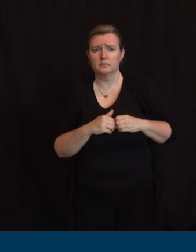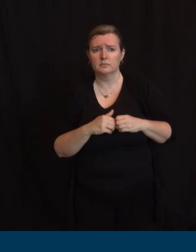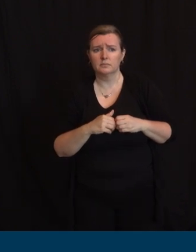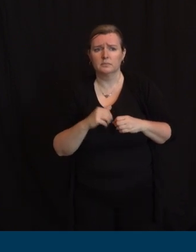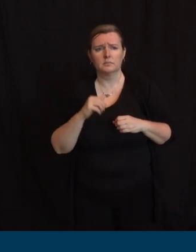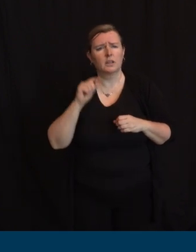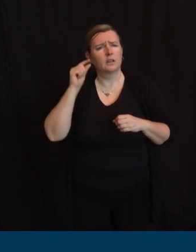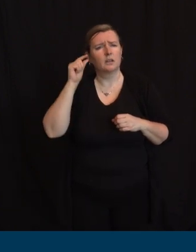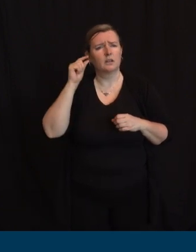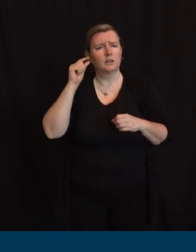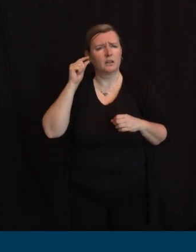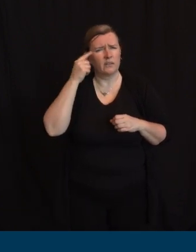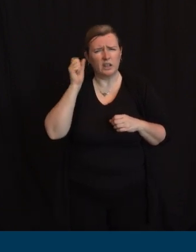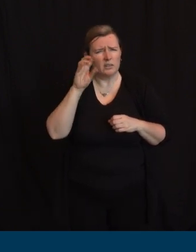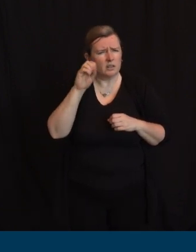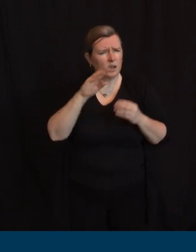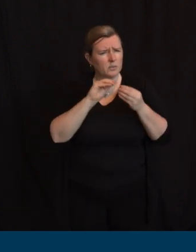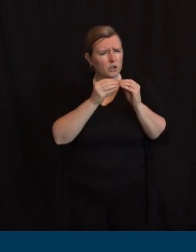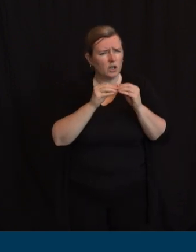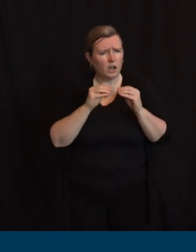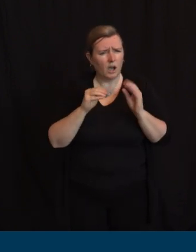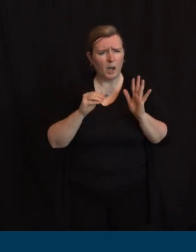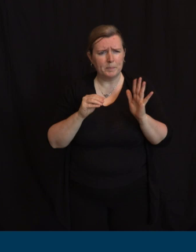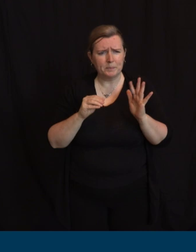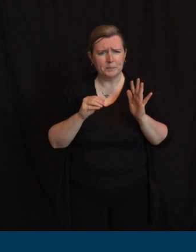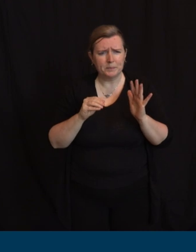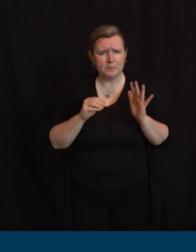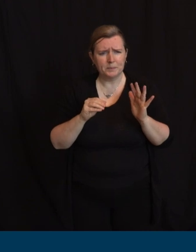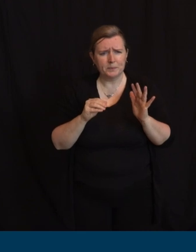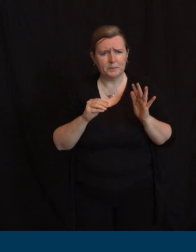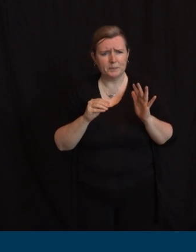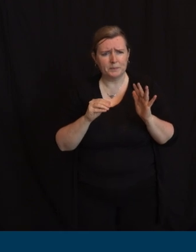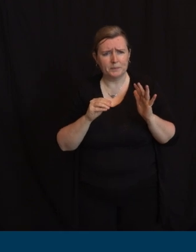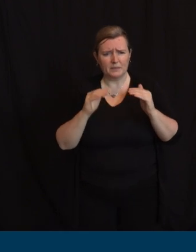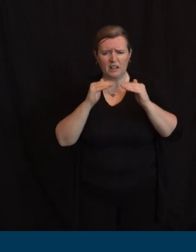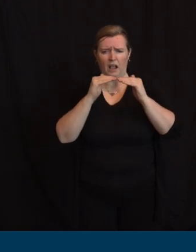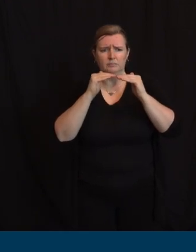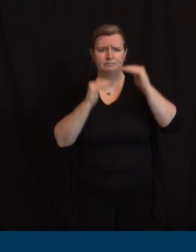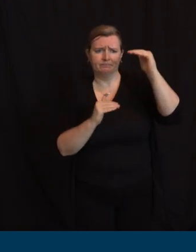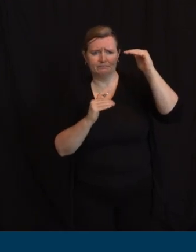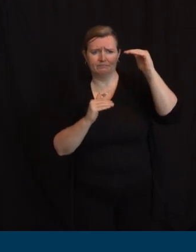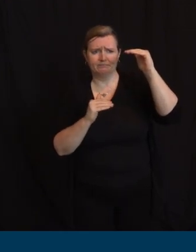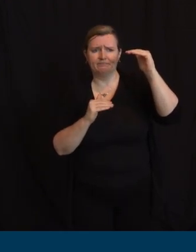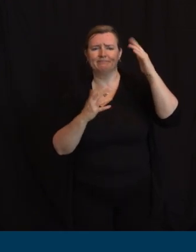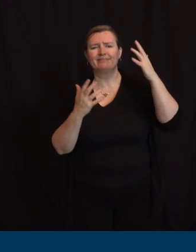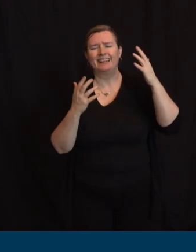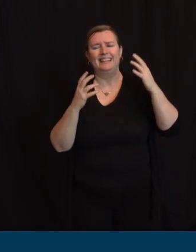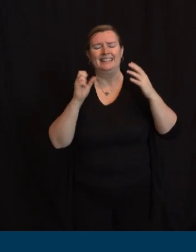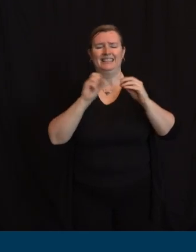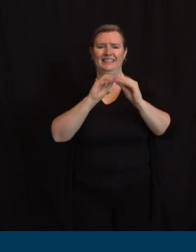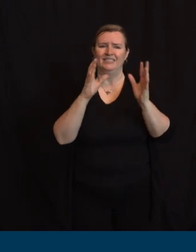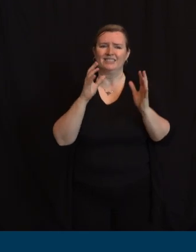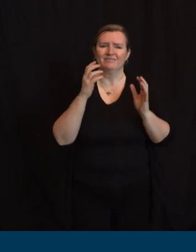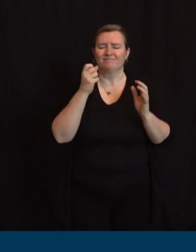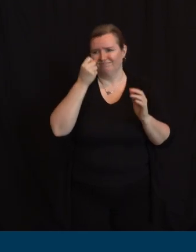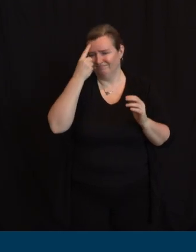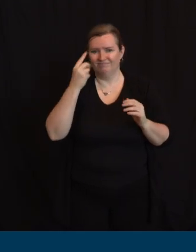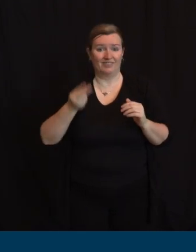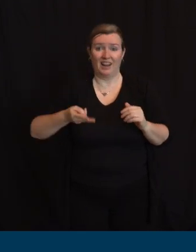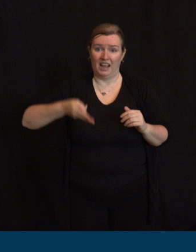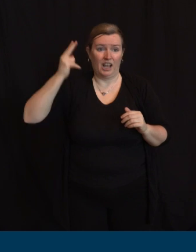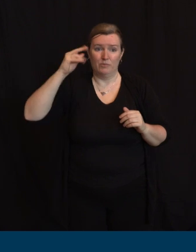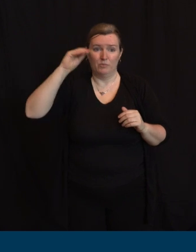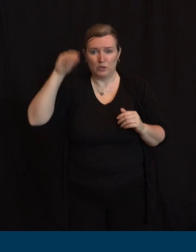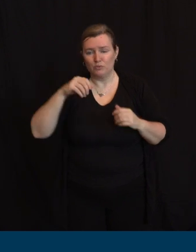litmus tests would certainly pass that bar. Thank you. And Paramount, you'll follow up with the General. Pat. Yes, we do have and have in